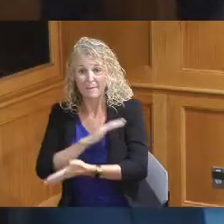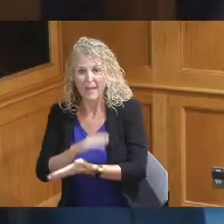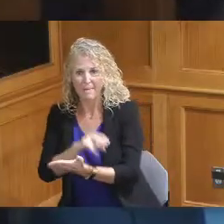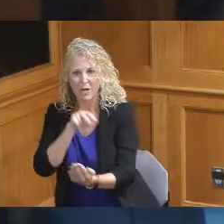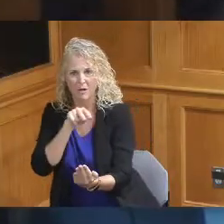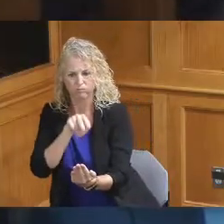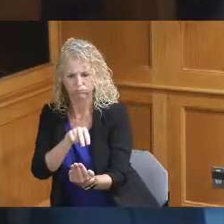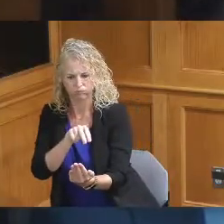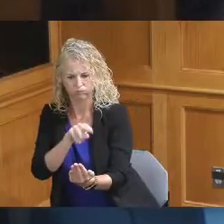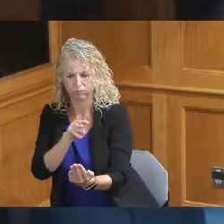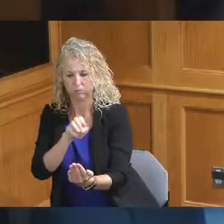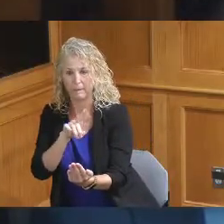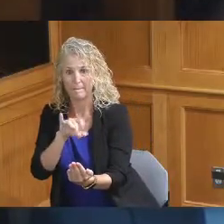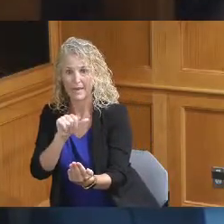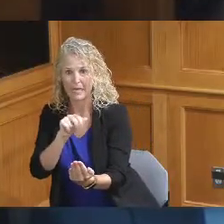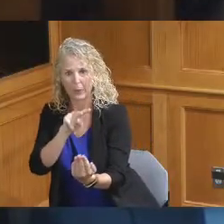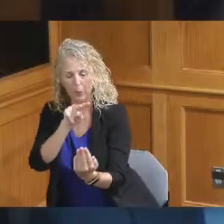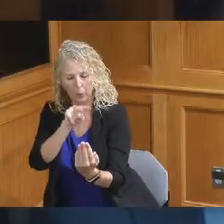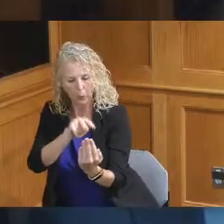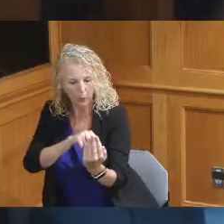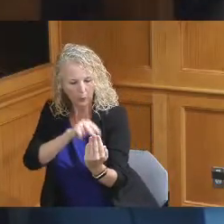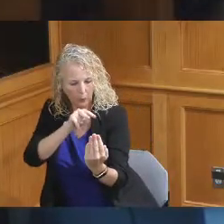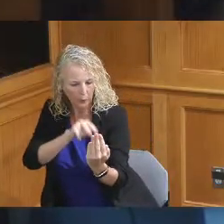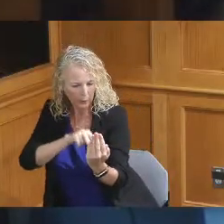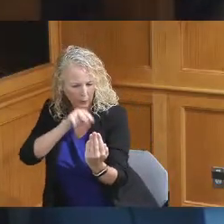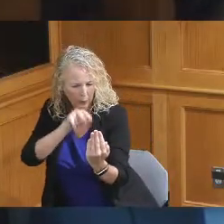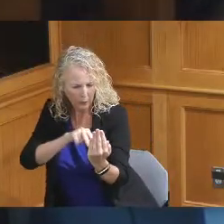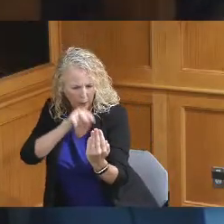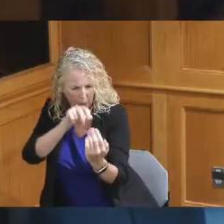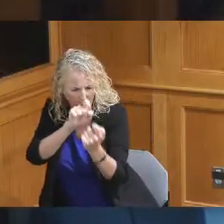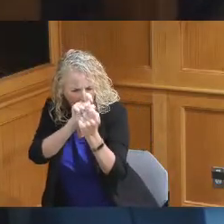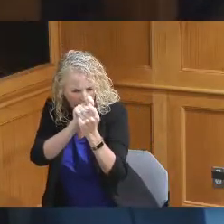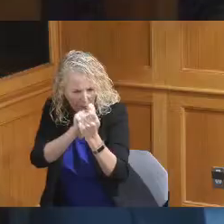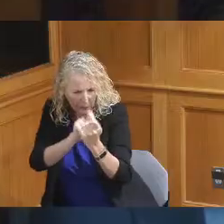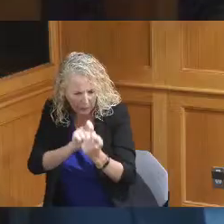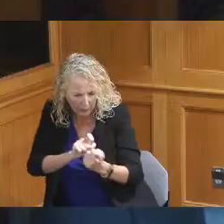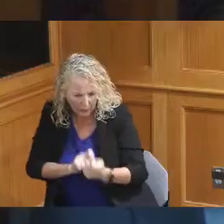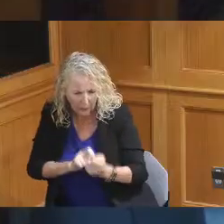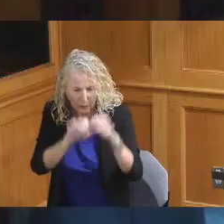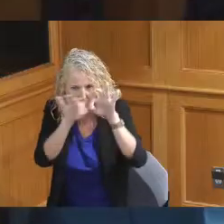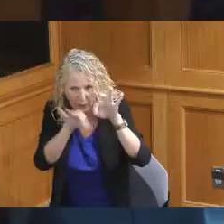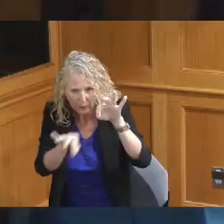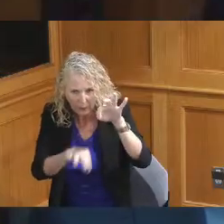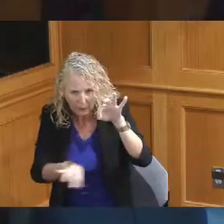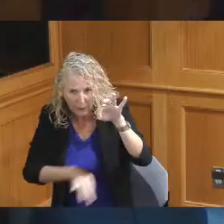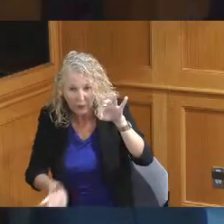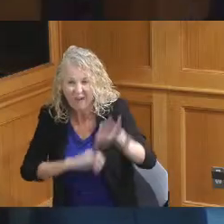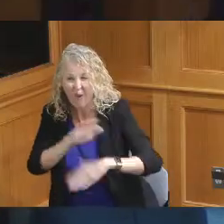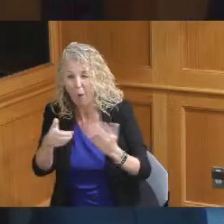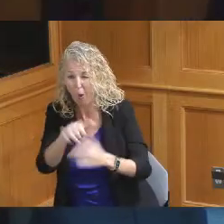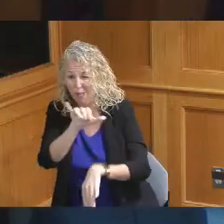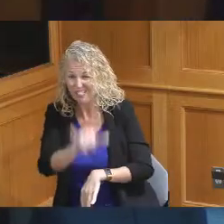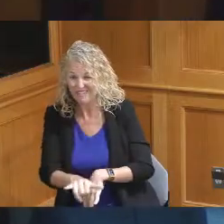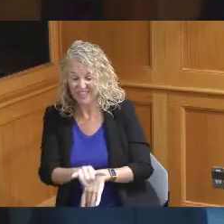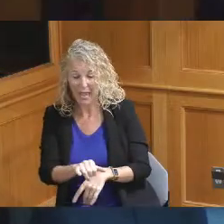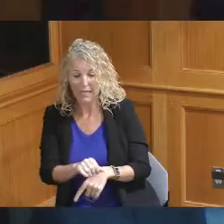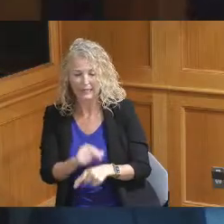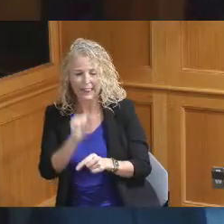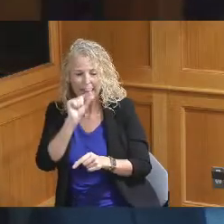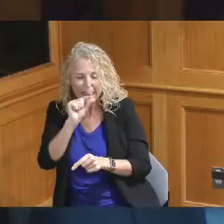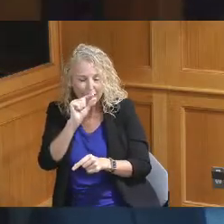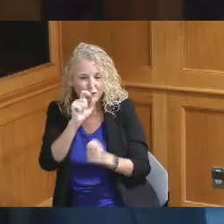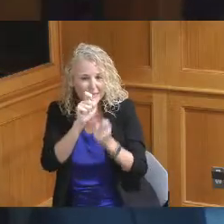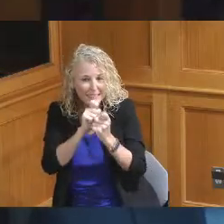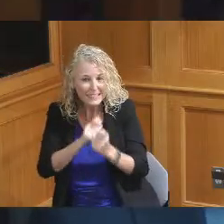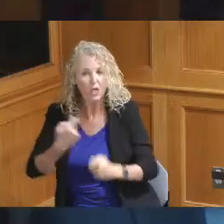into it and exposing what's in the actual lease, the whereases, the thus, the commas, the periods. That's our job